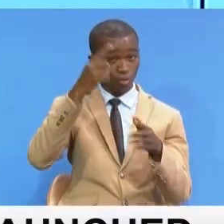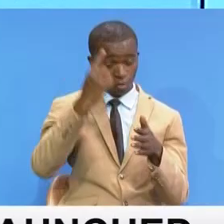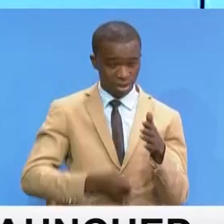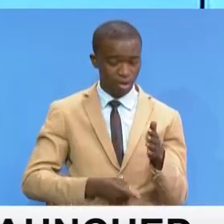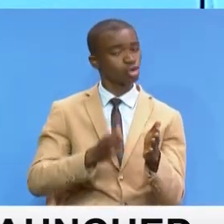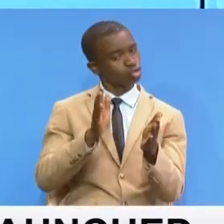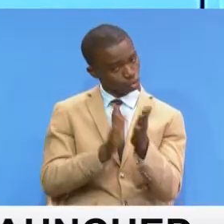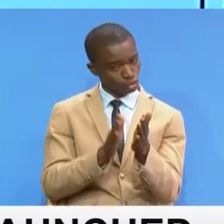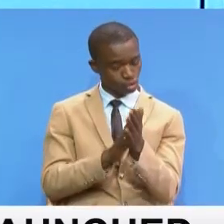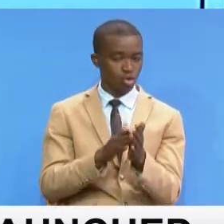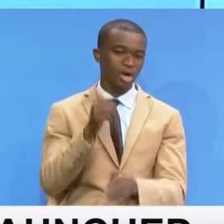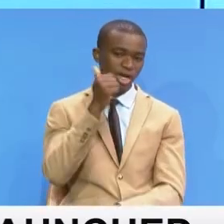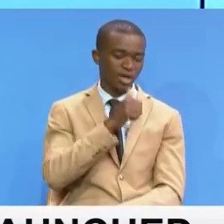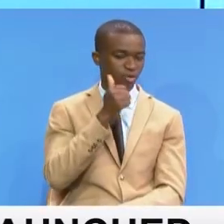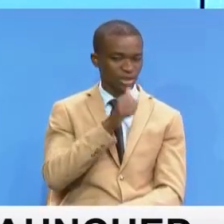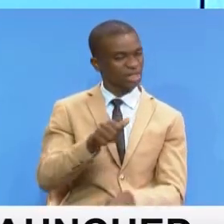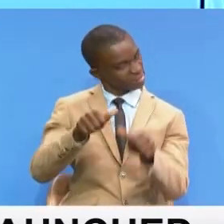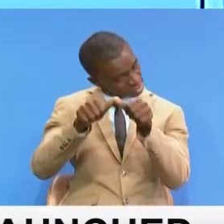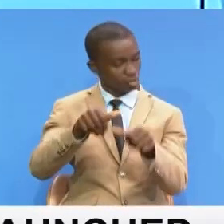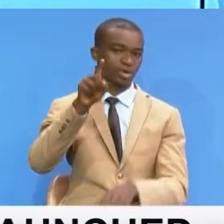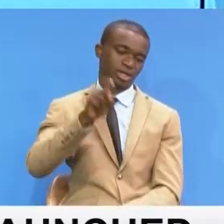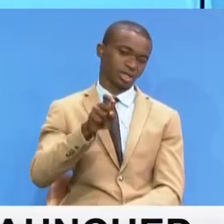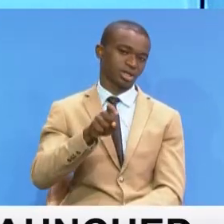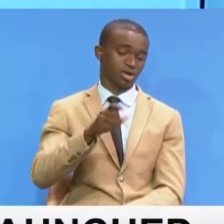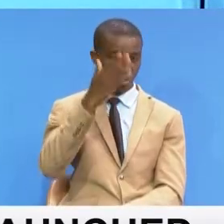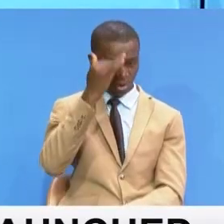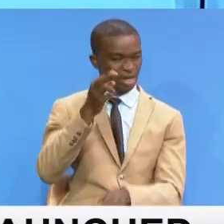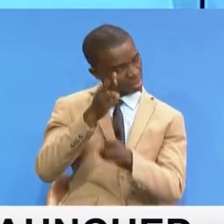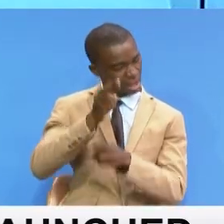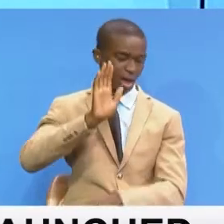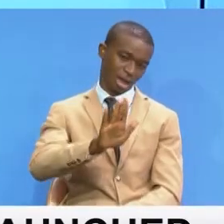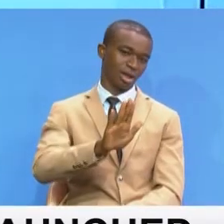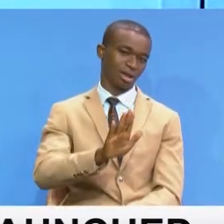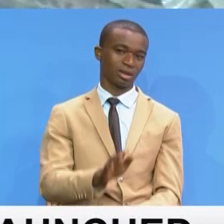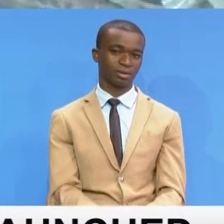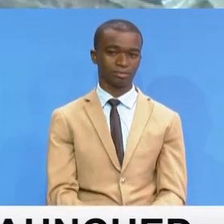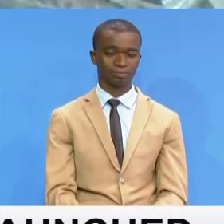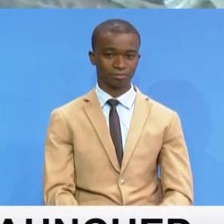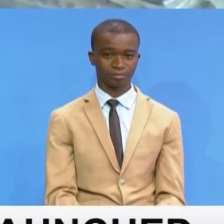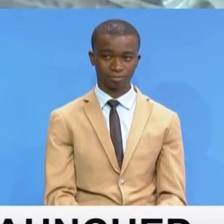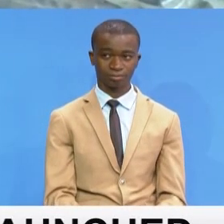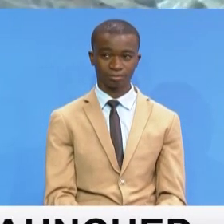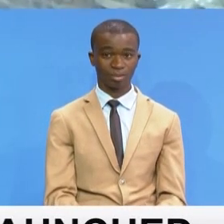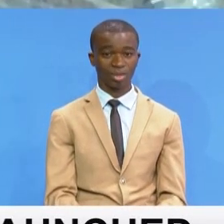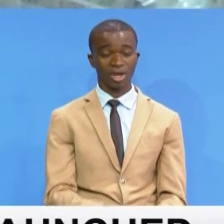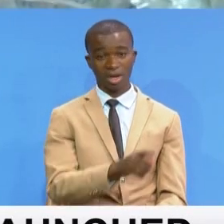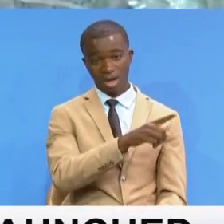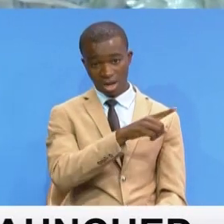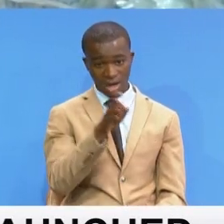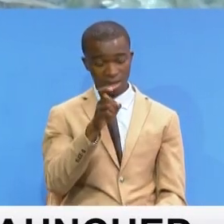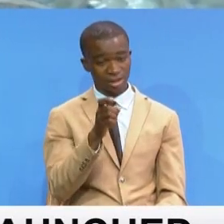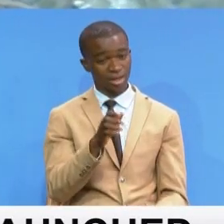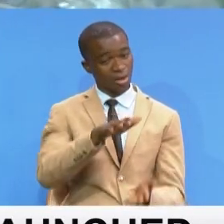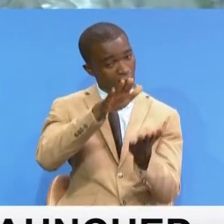in school as part of their human rights. Details in this report. Hundreds of mattresses